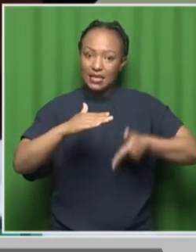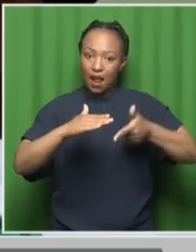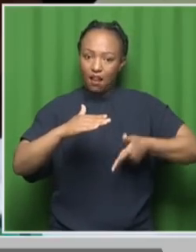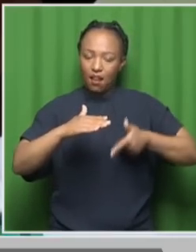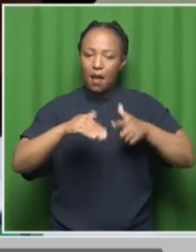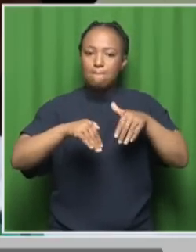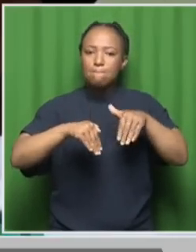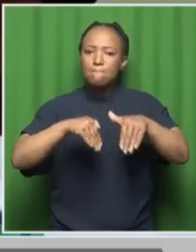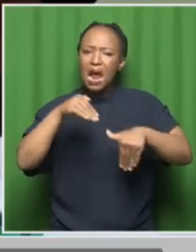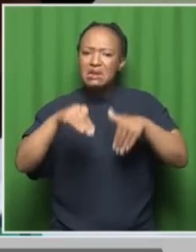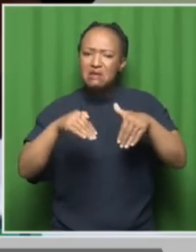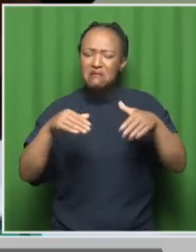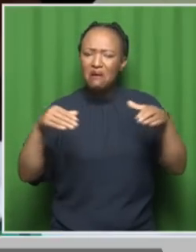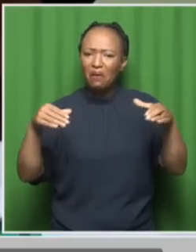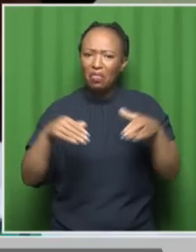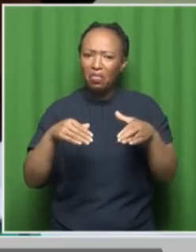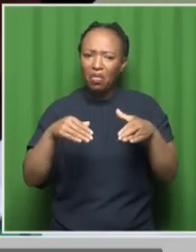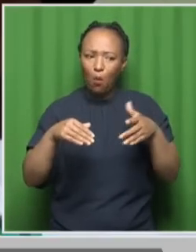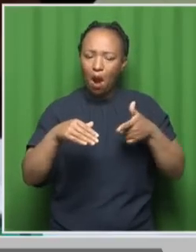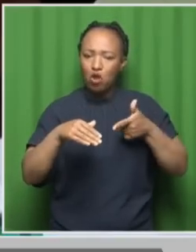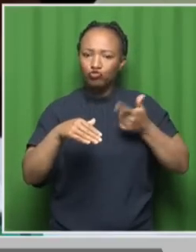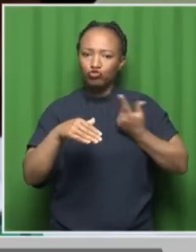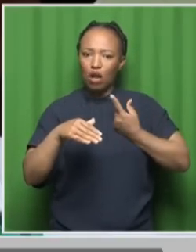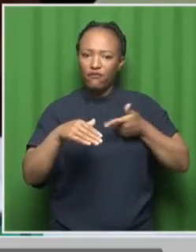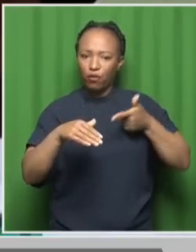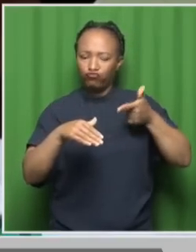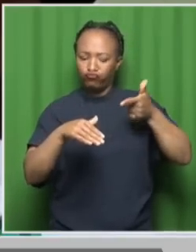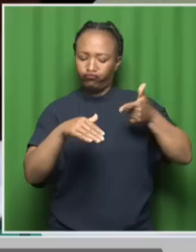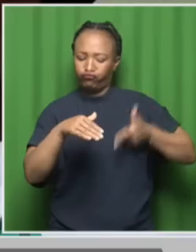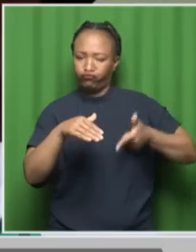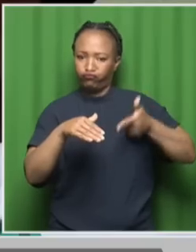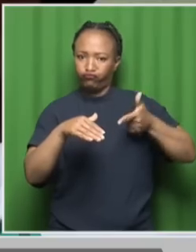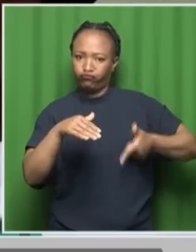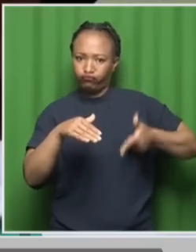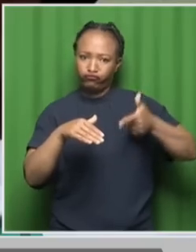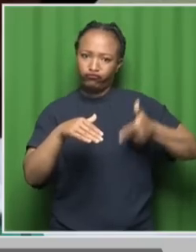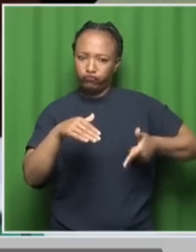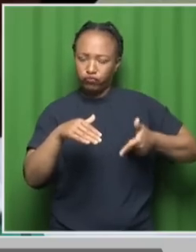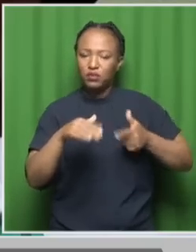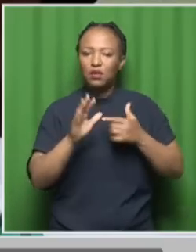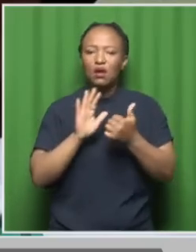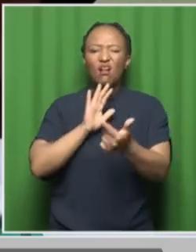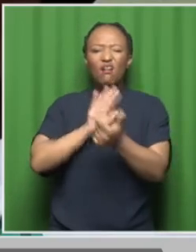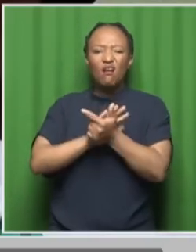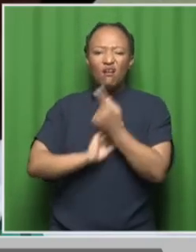mining and, of course, what the legislation says in this regard.